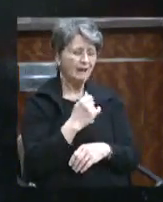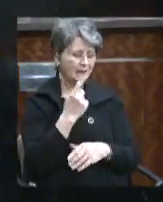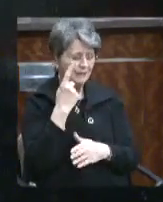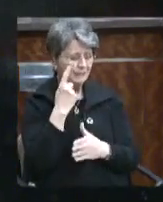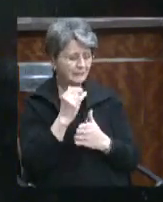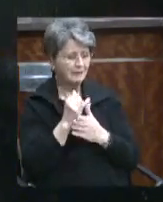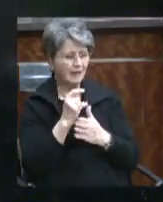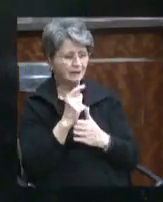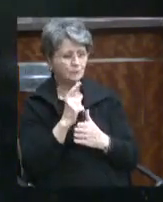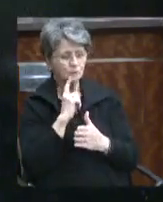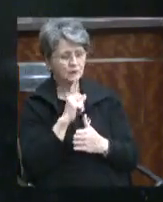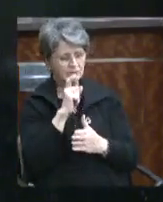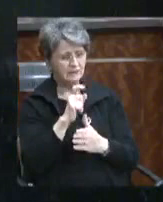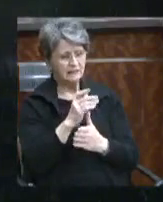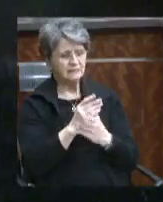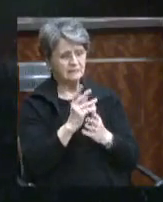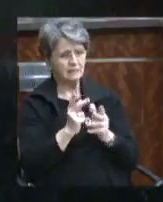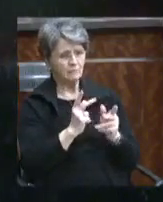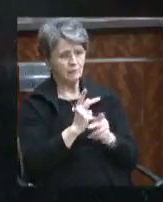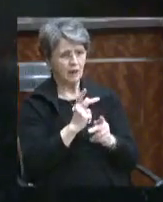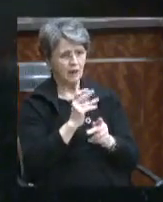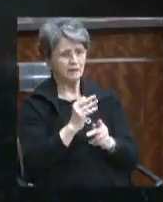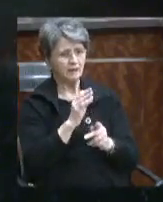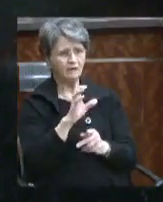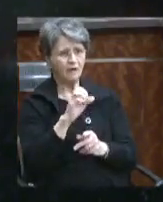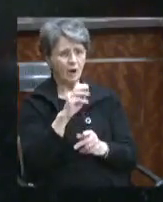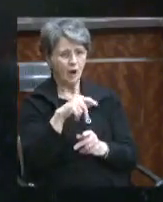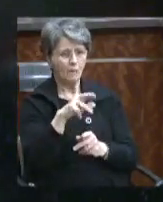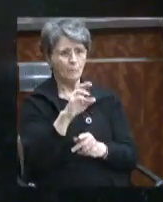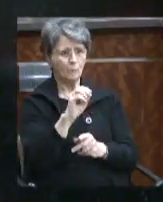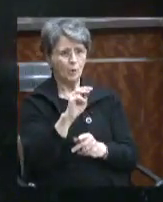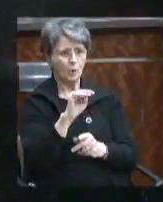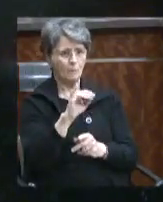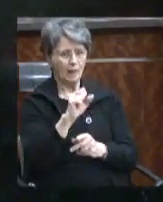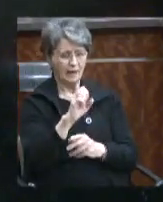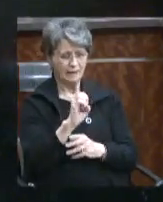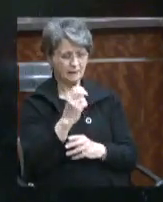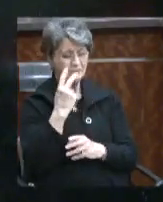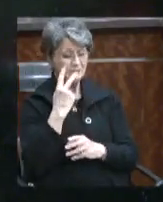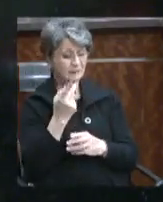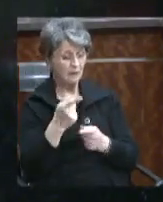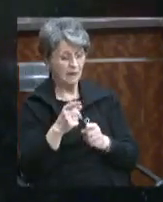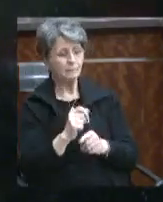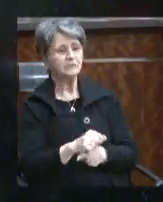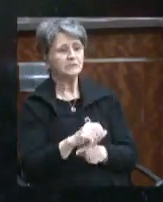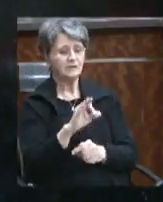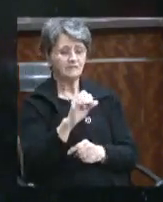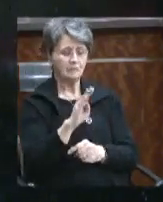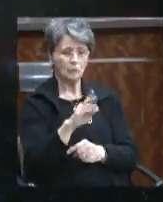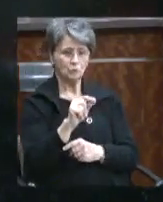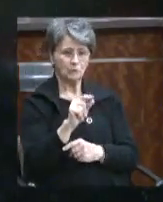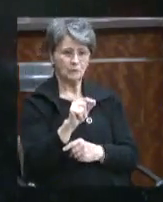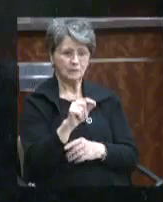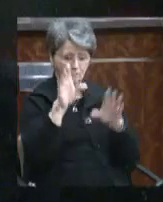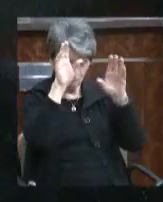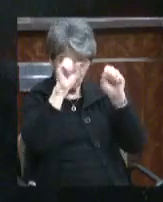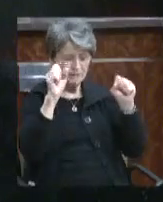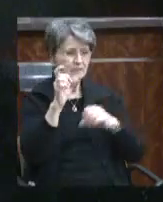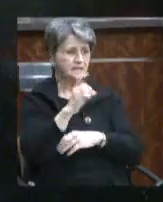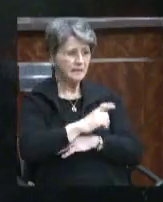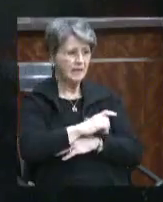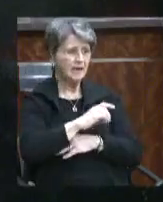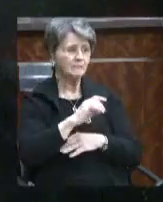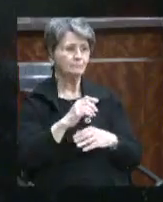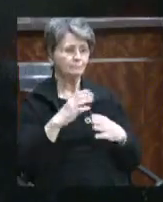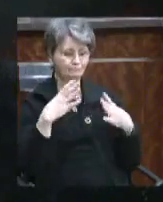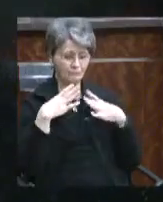compromise put into place. So we'll see what happens. On February the 20th is President's Day. It's a holiday here in the city of Laurel,